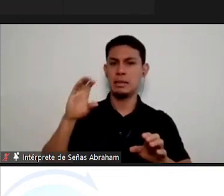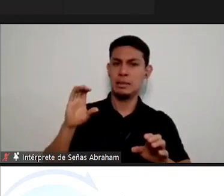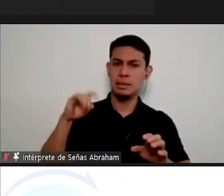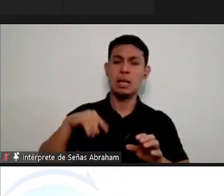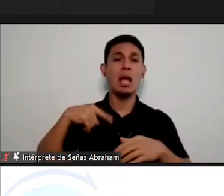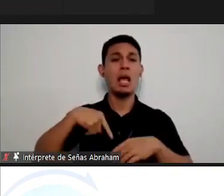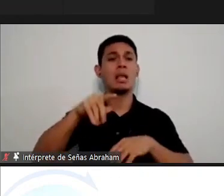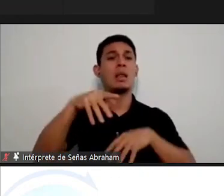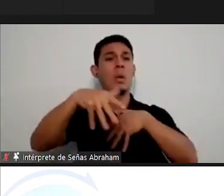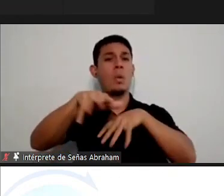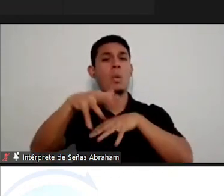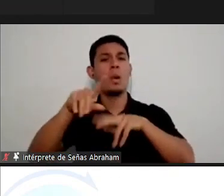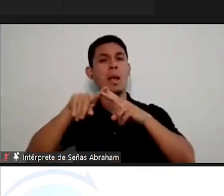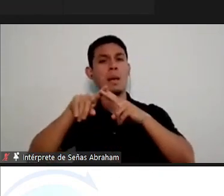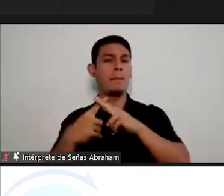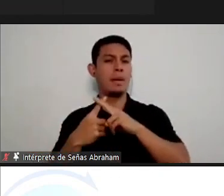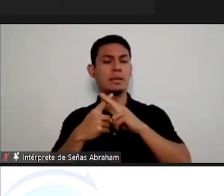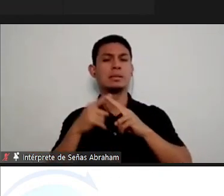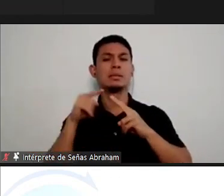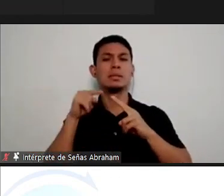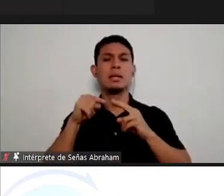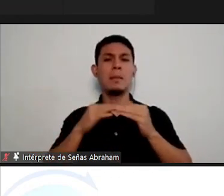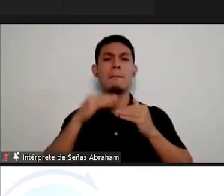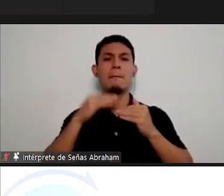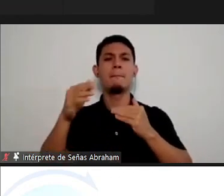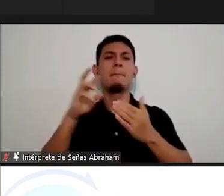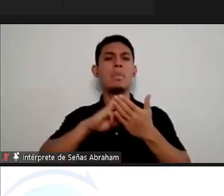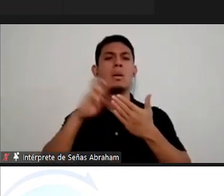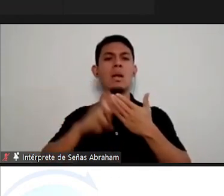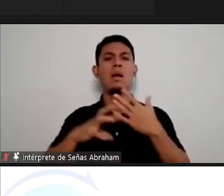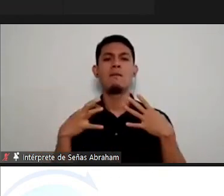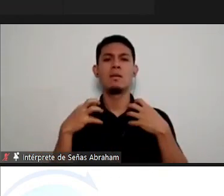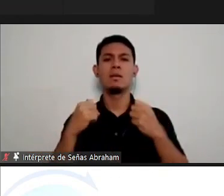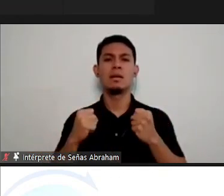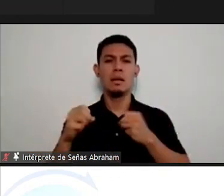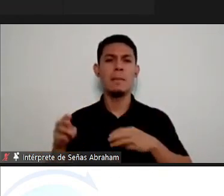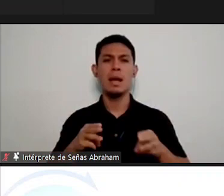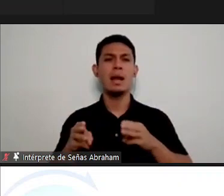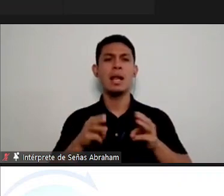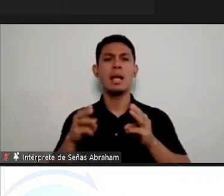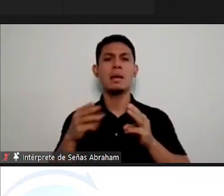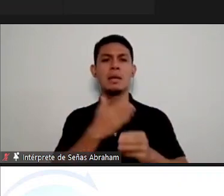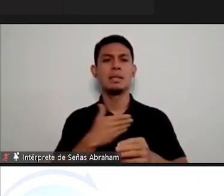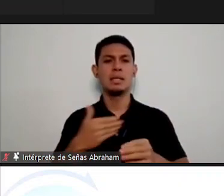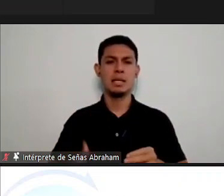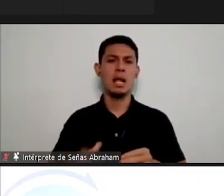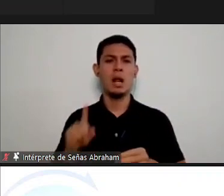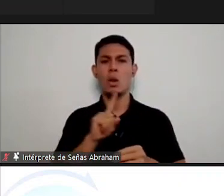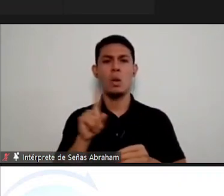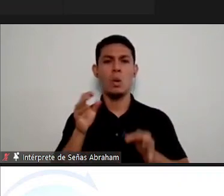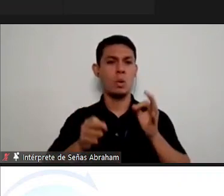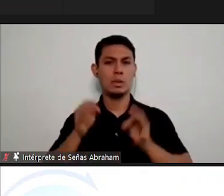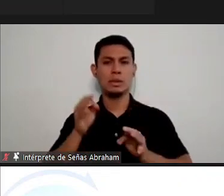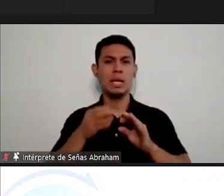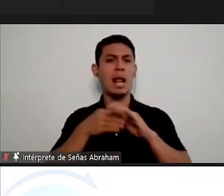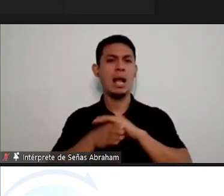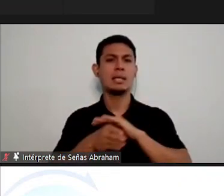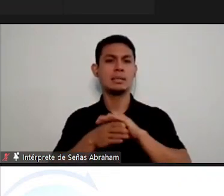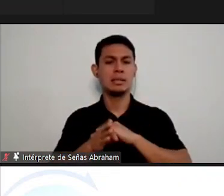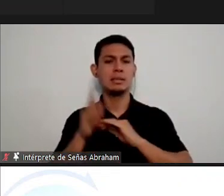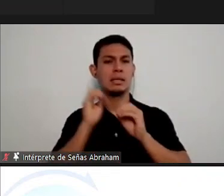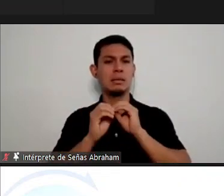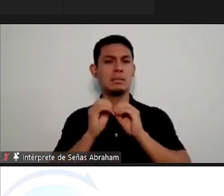we have as a participating with the tlc as we would have in june of the uh state